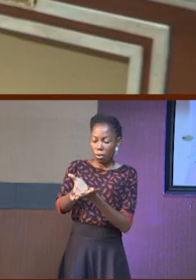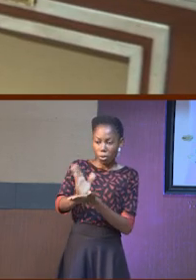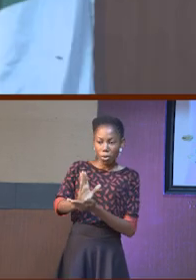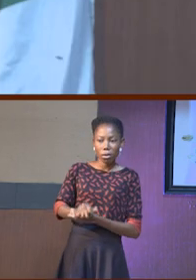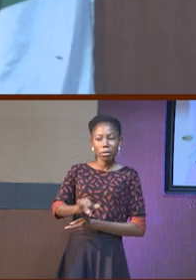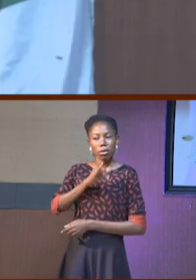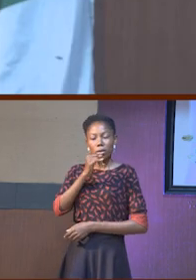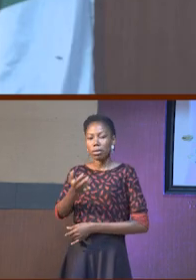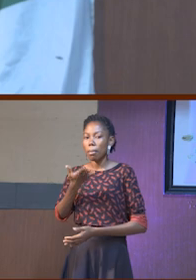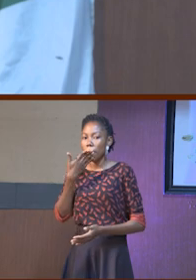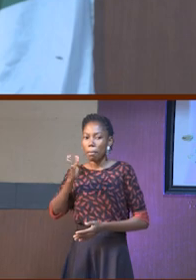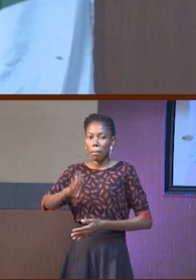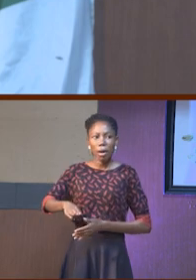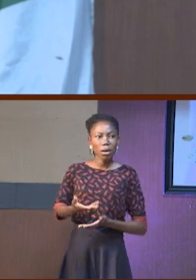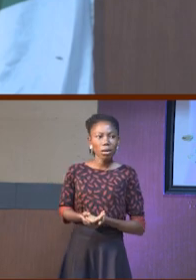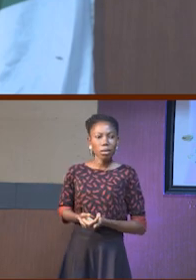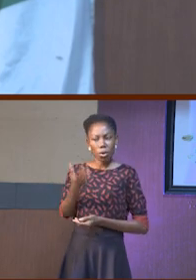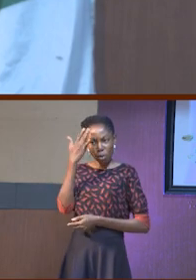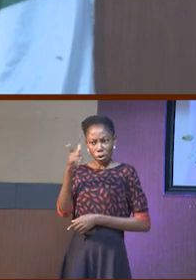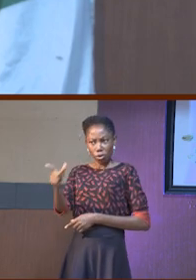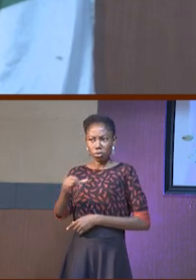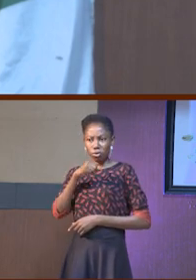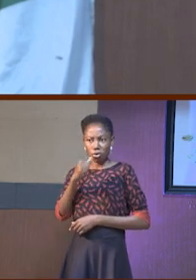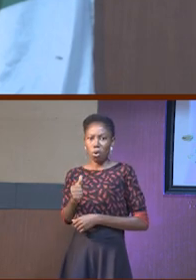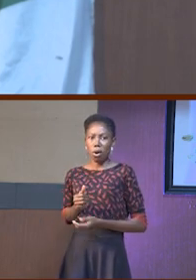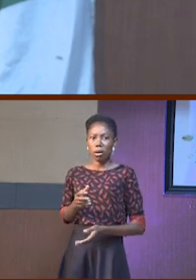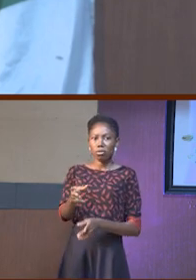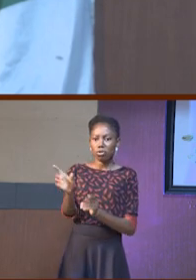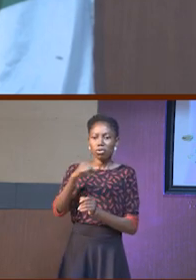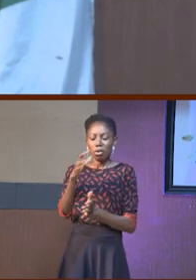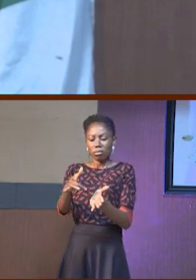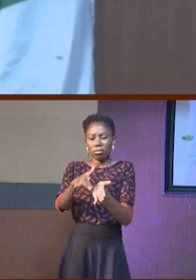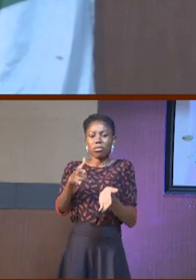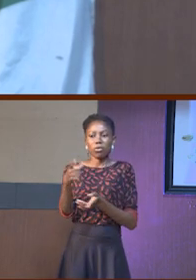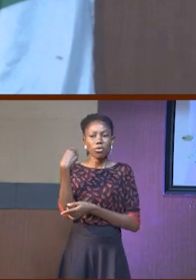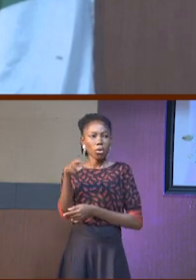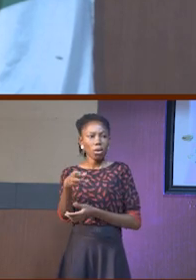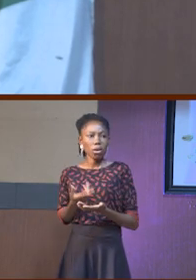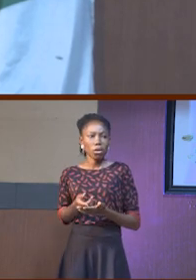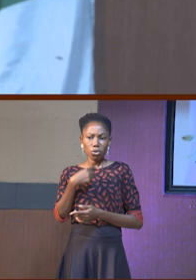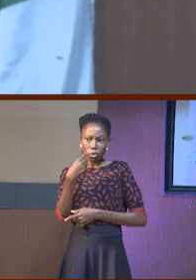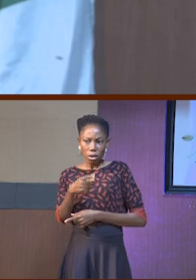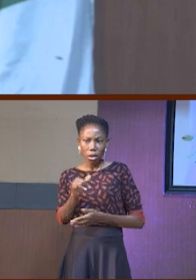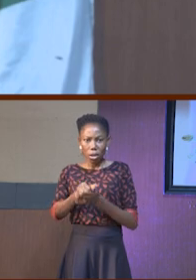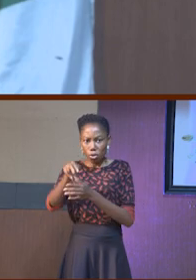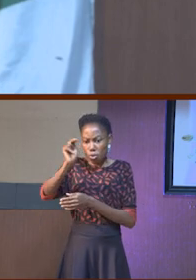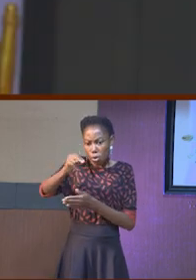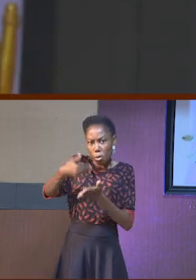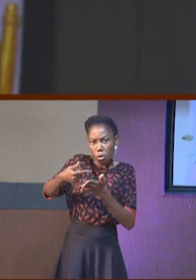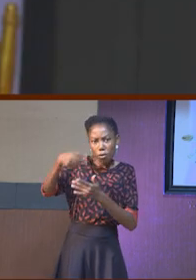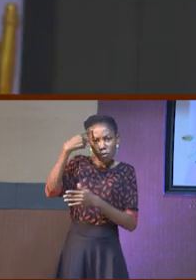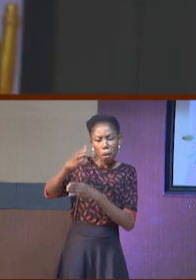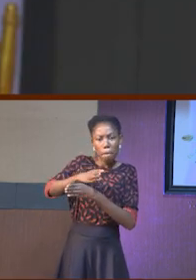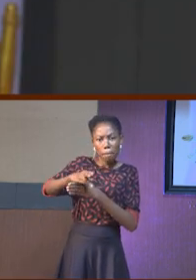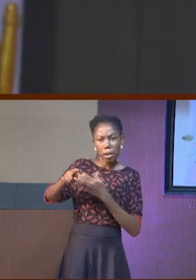It's deceitful. That's a deceitful act. You took money from her for a purpose. You told her the purpose you wanted to use the money